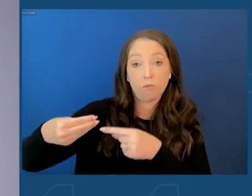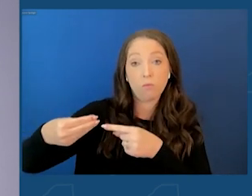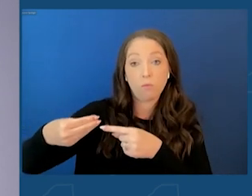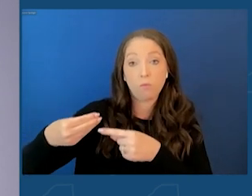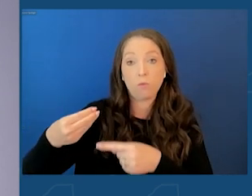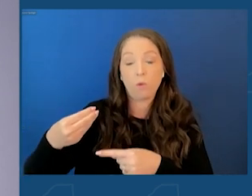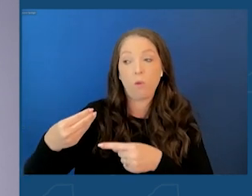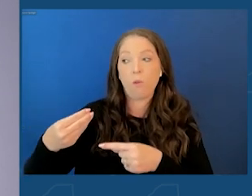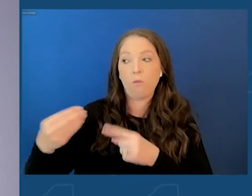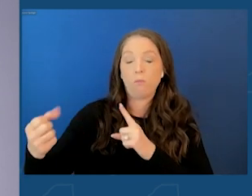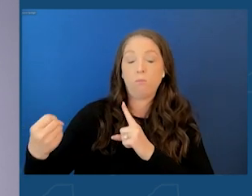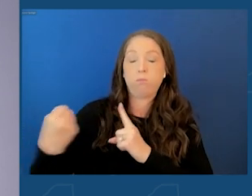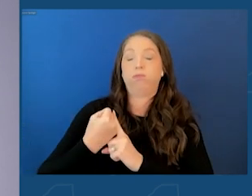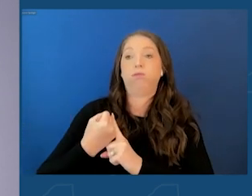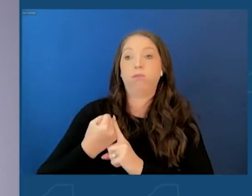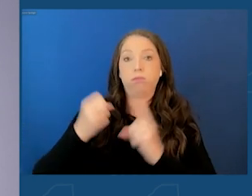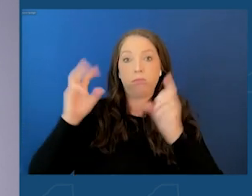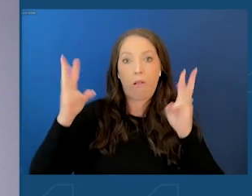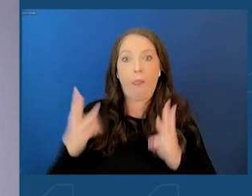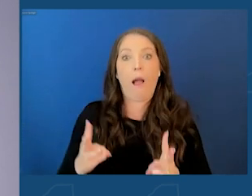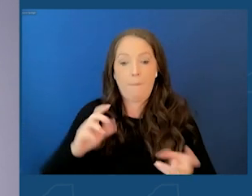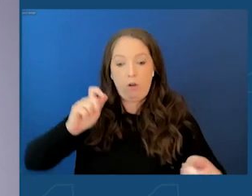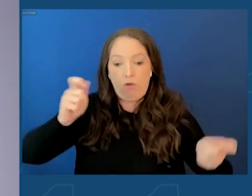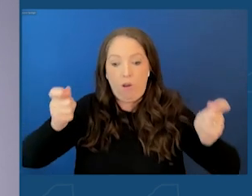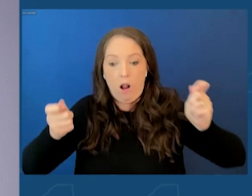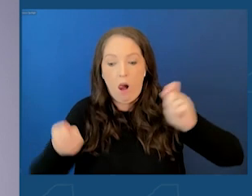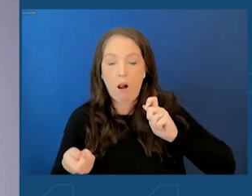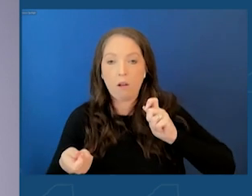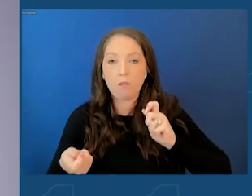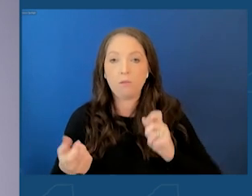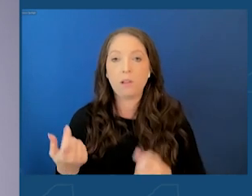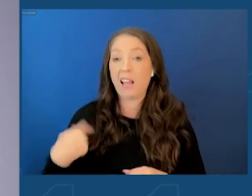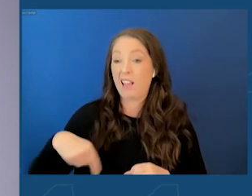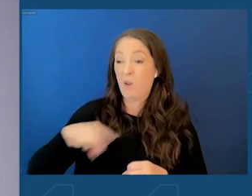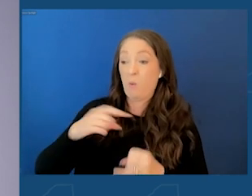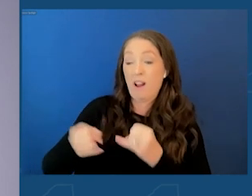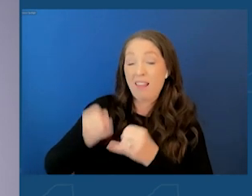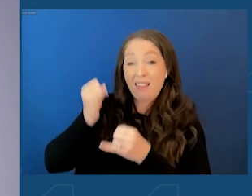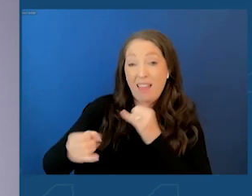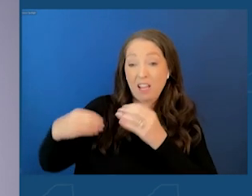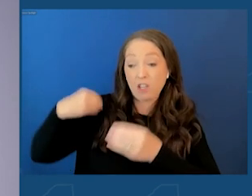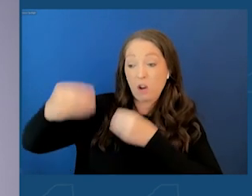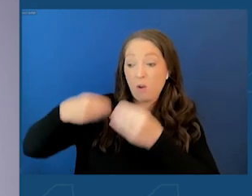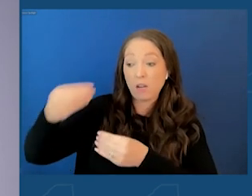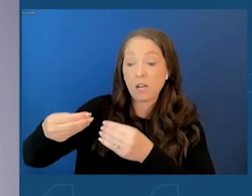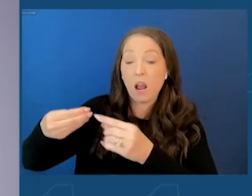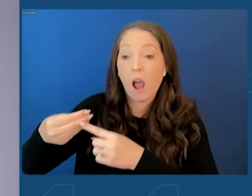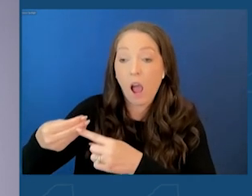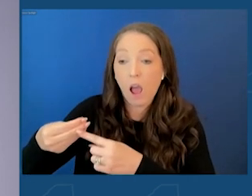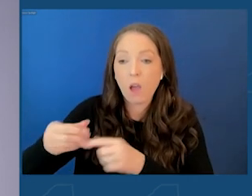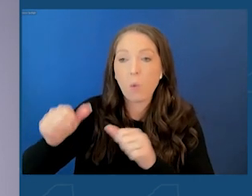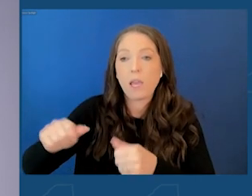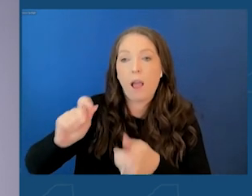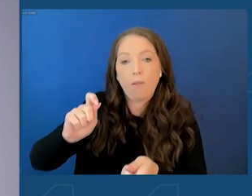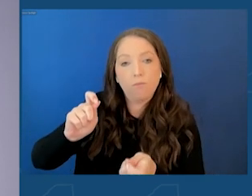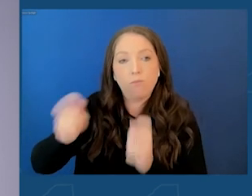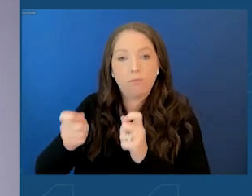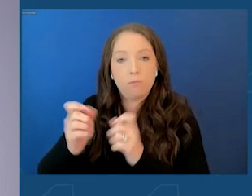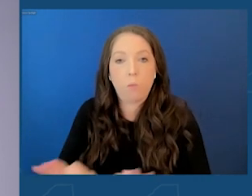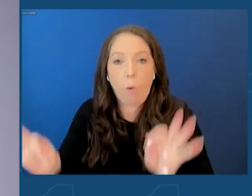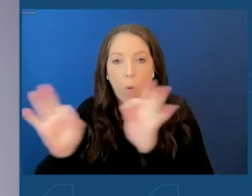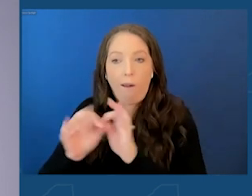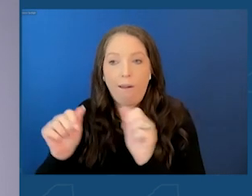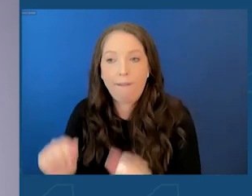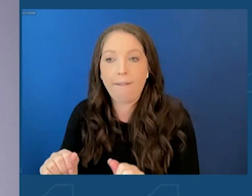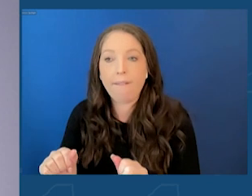of climate change. And indeed, we are the last generation that can do anything meaningful about it. That's